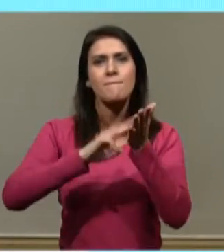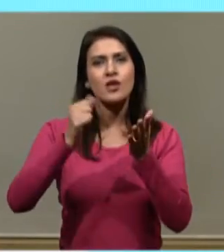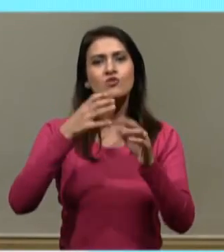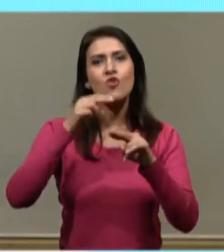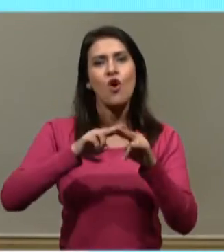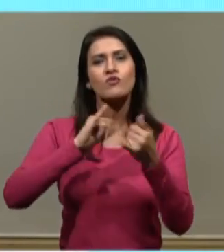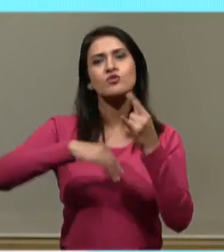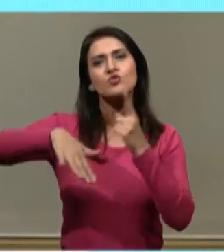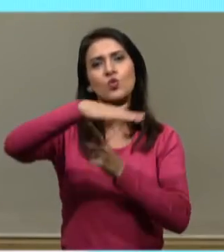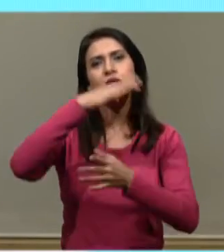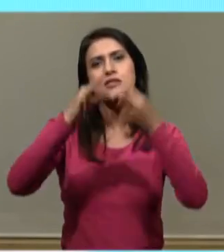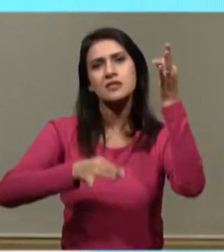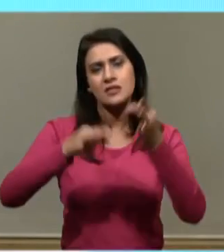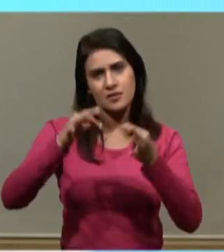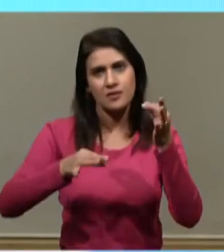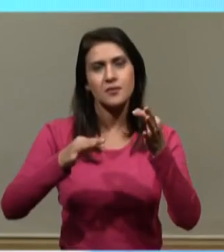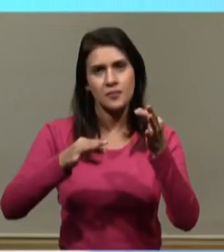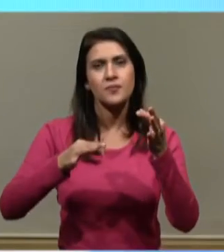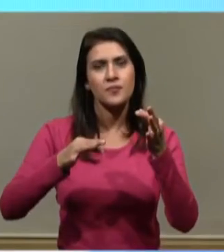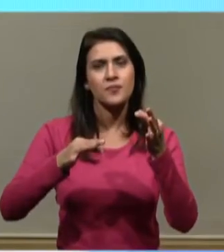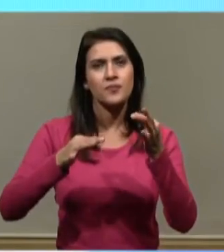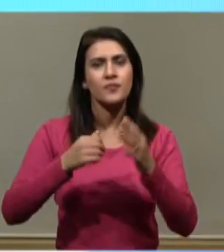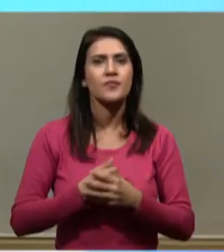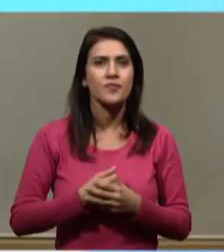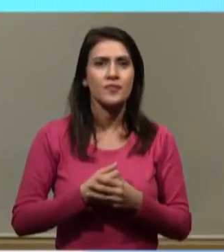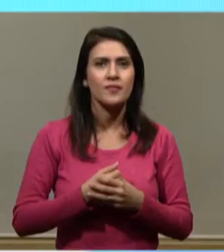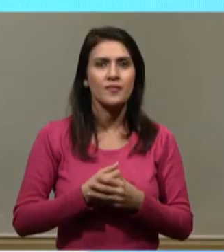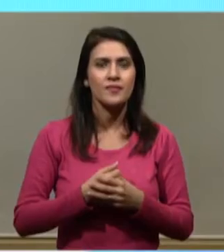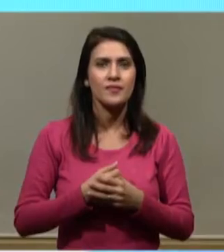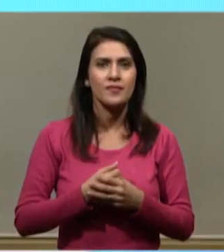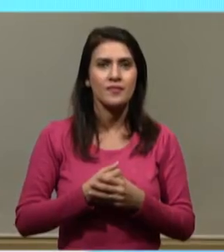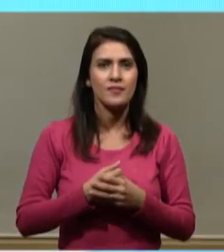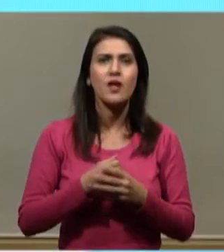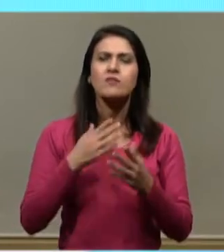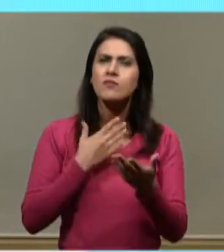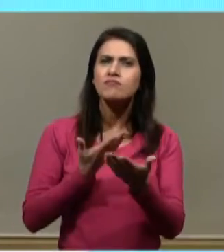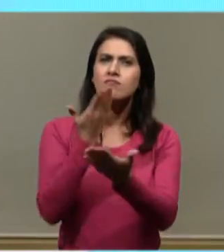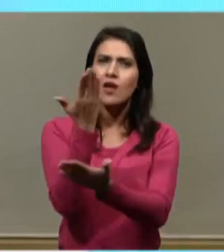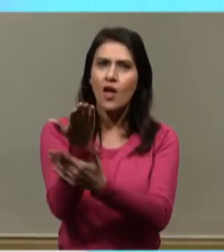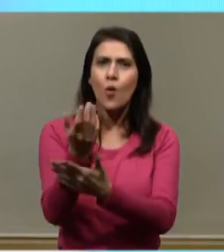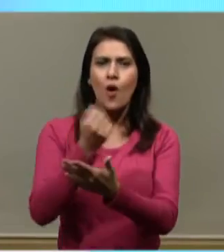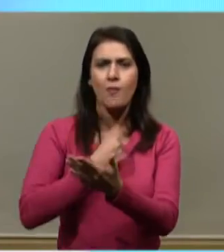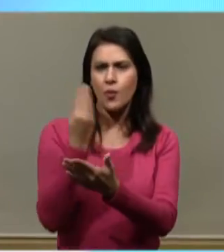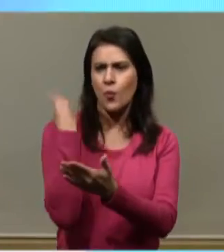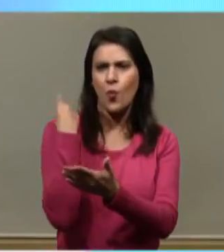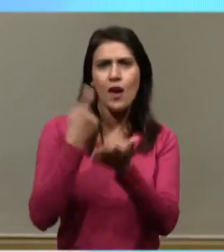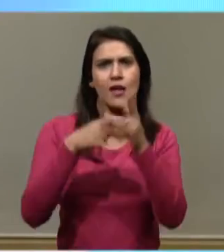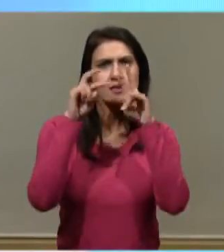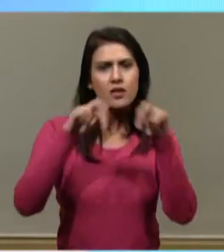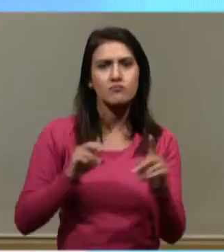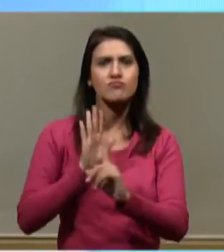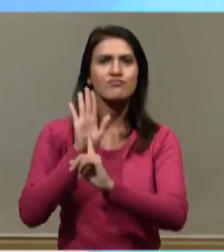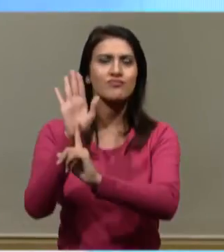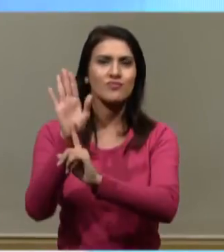Social Justice and Empowerment. So, and we had gone to talk about some of our present research work, and it